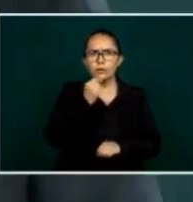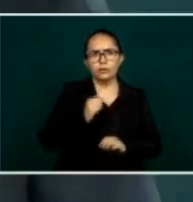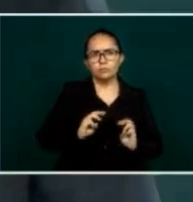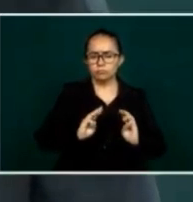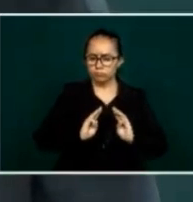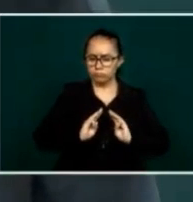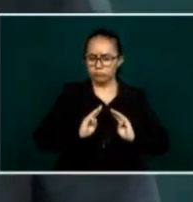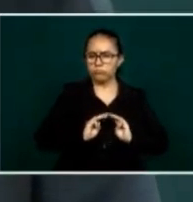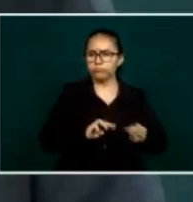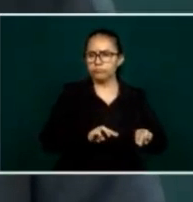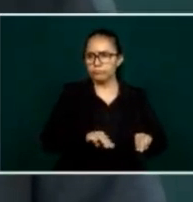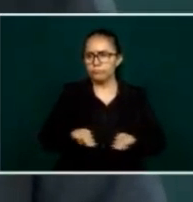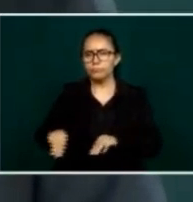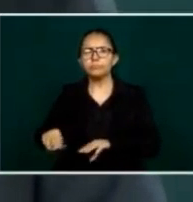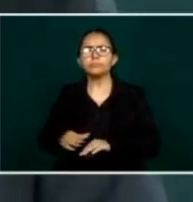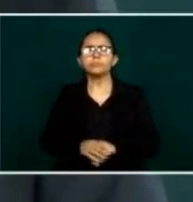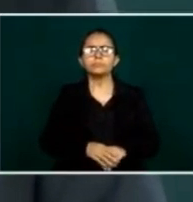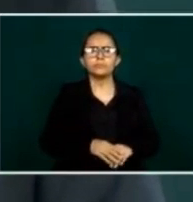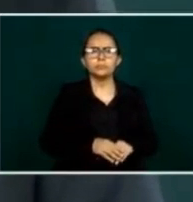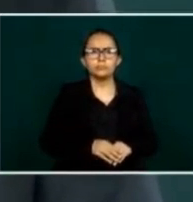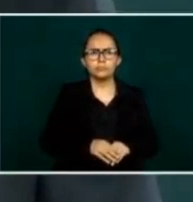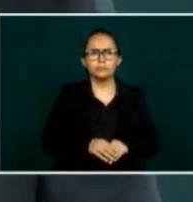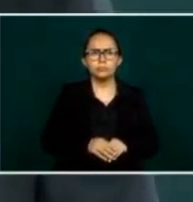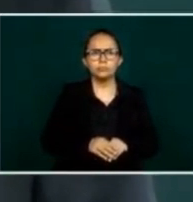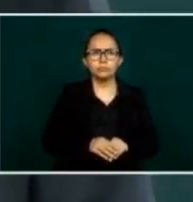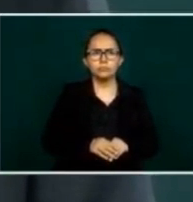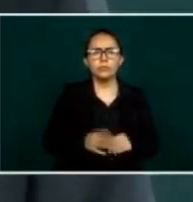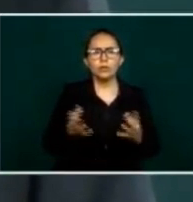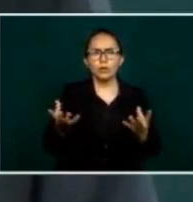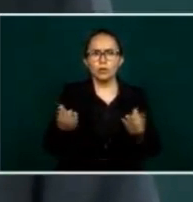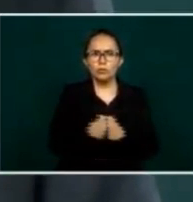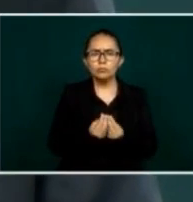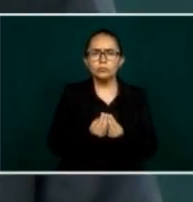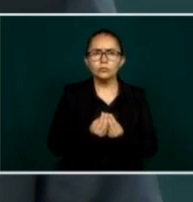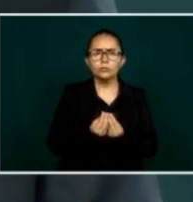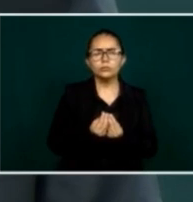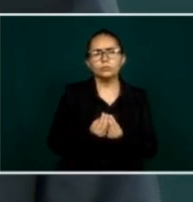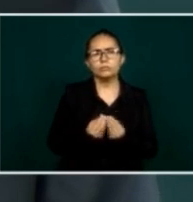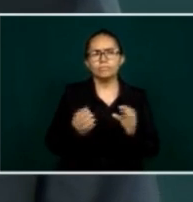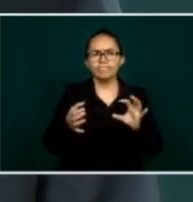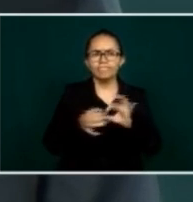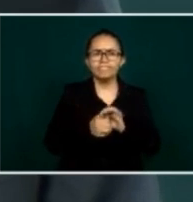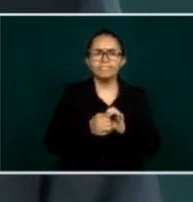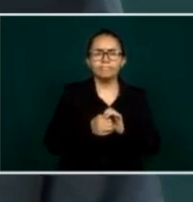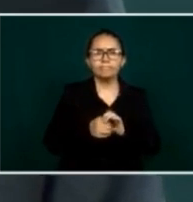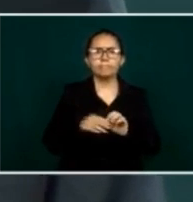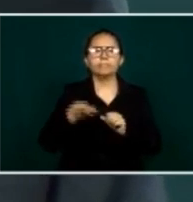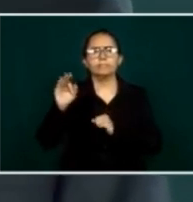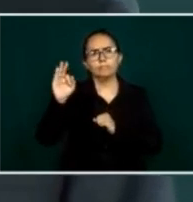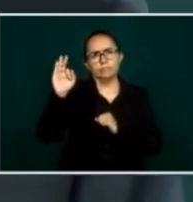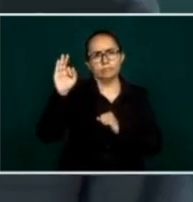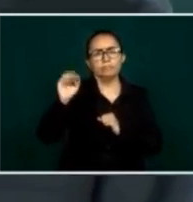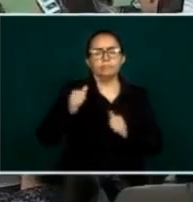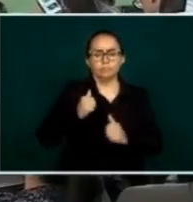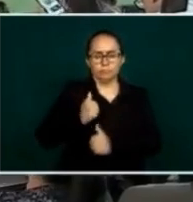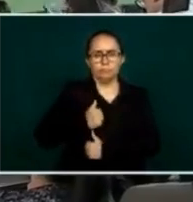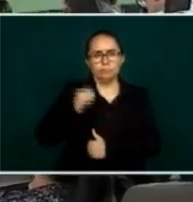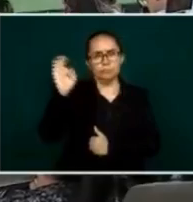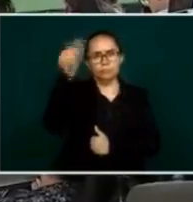naval police that integrate the National Guard and